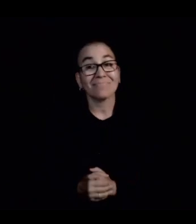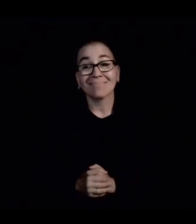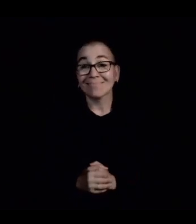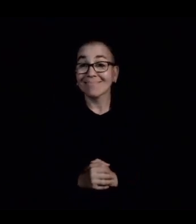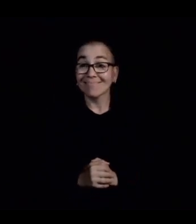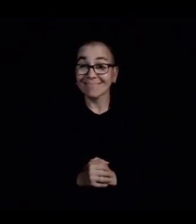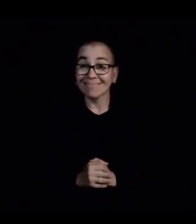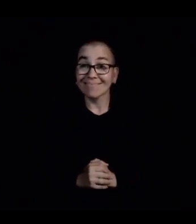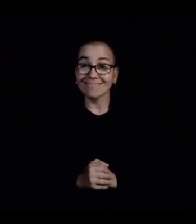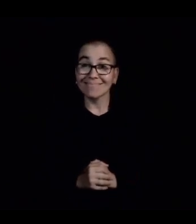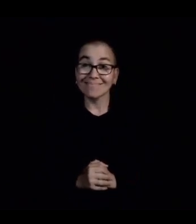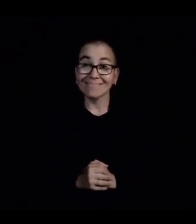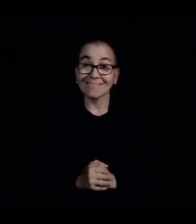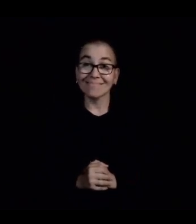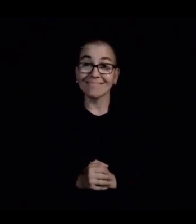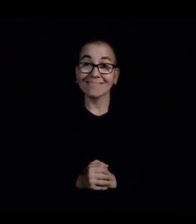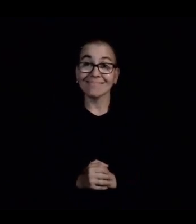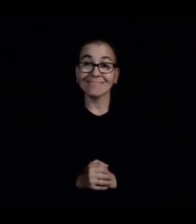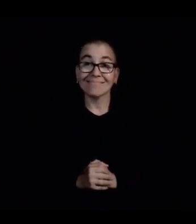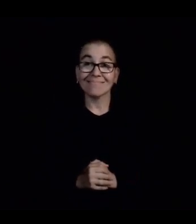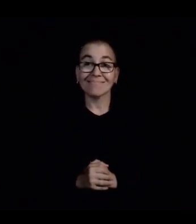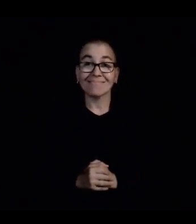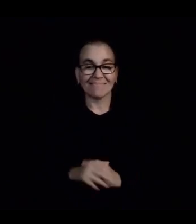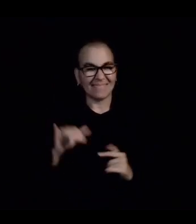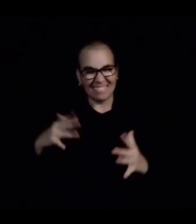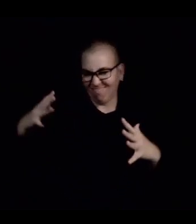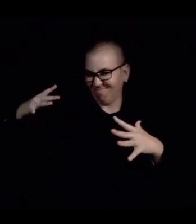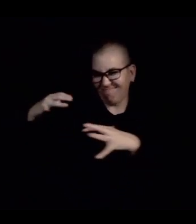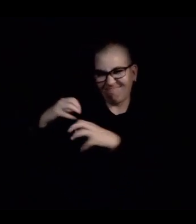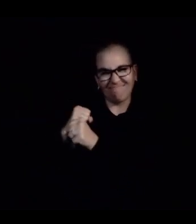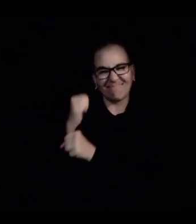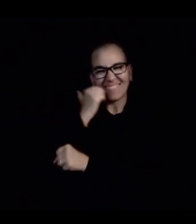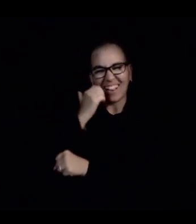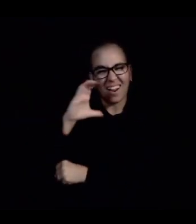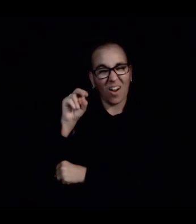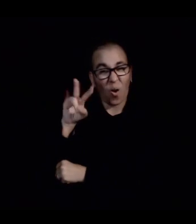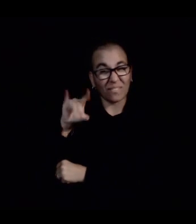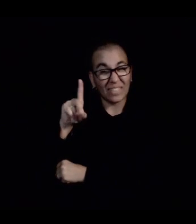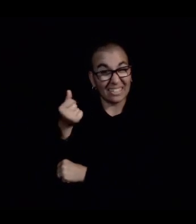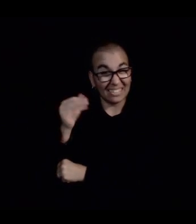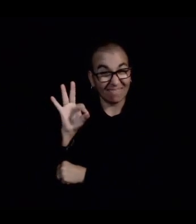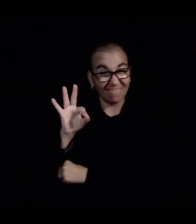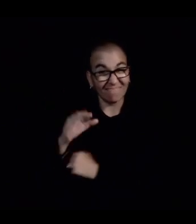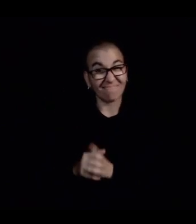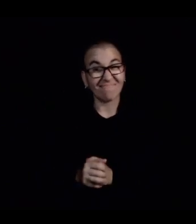WCCO and on CBSN Minnesota for the very latest on the state's response to the pandemic.